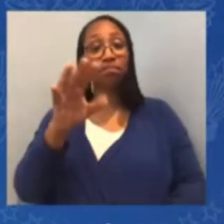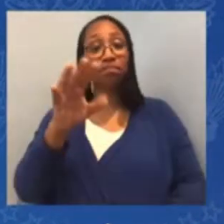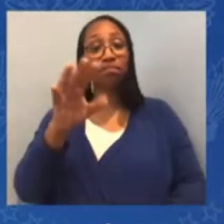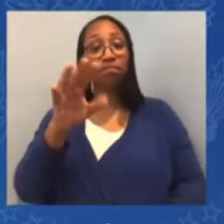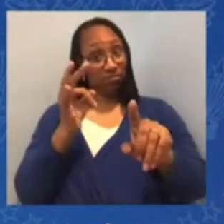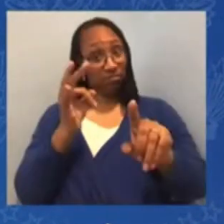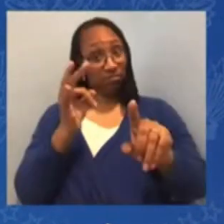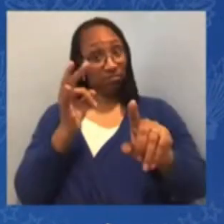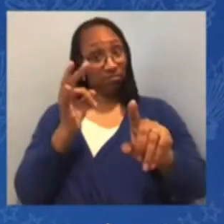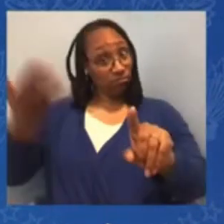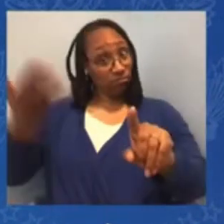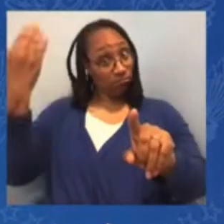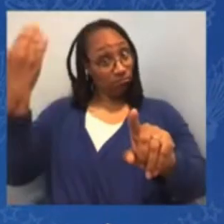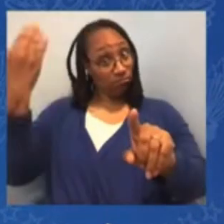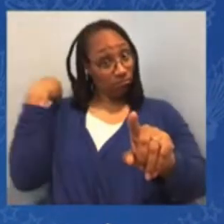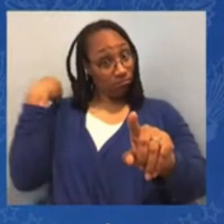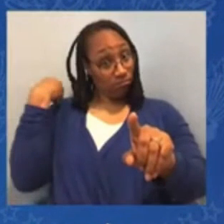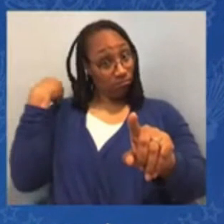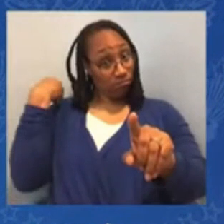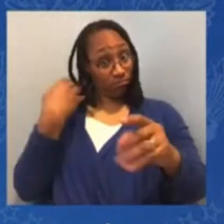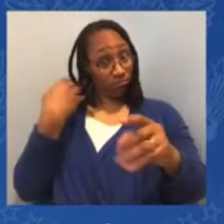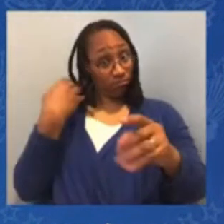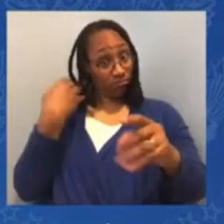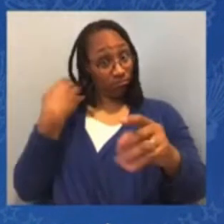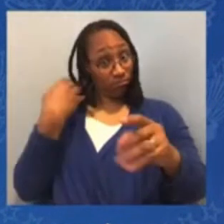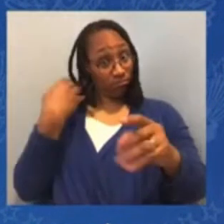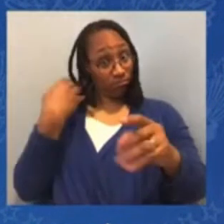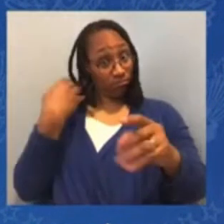joke. You all think we're being nice to you.